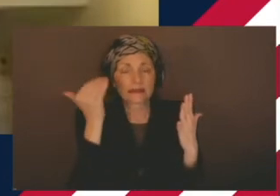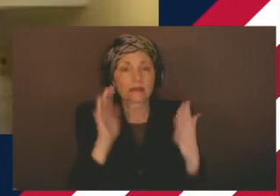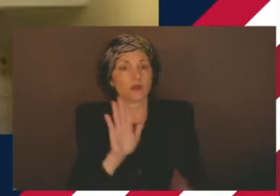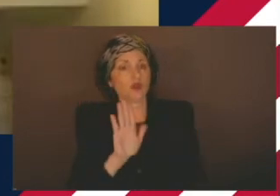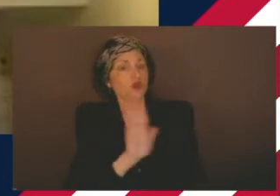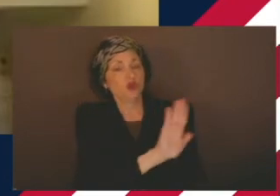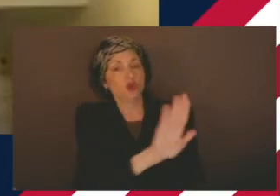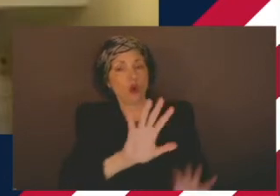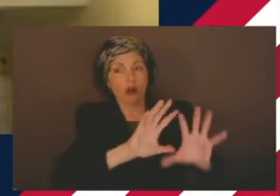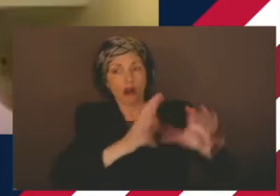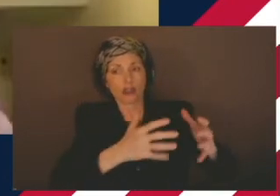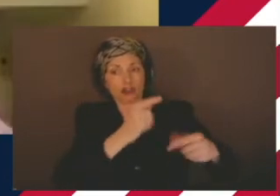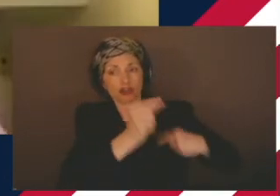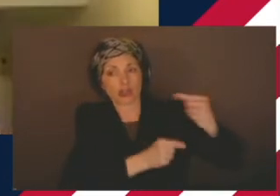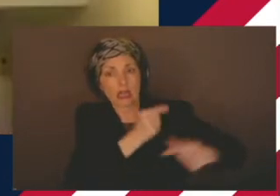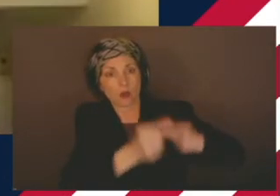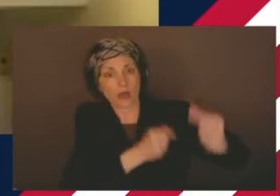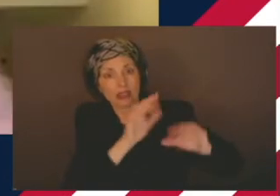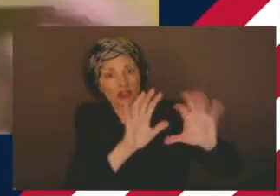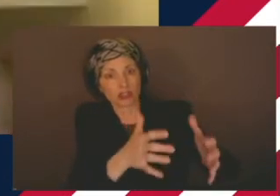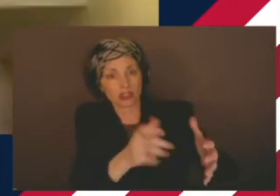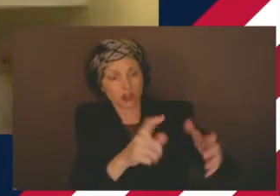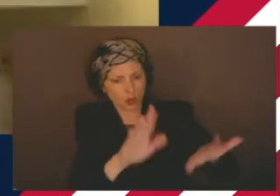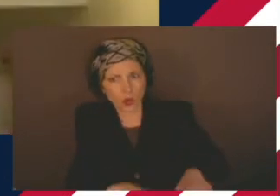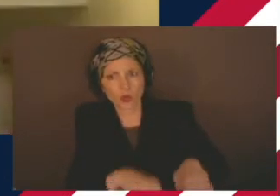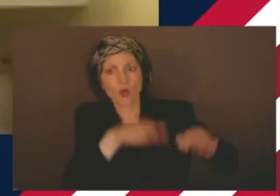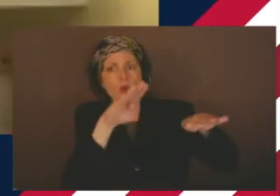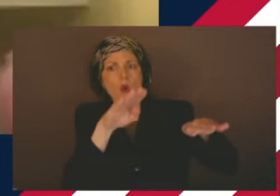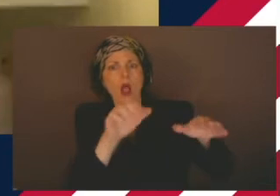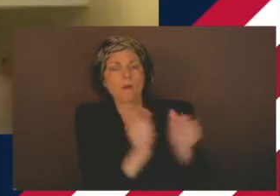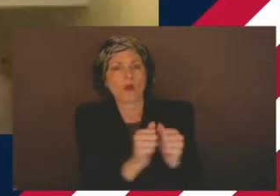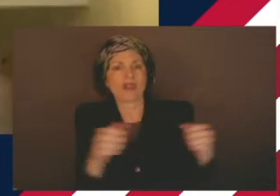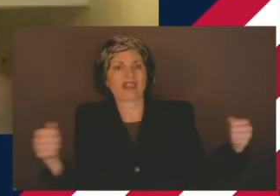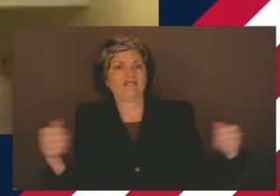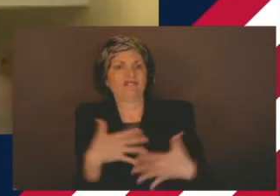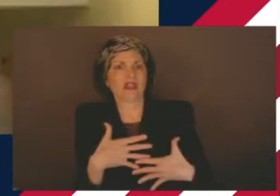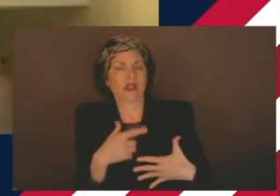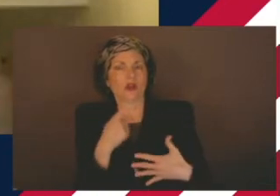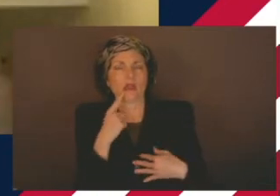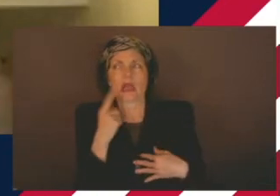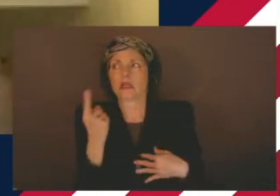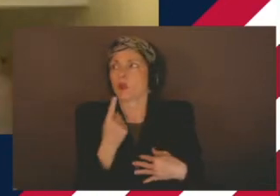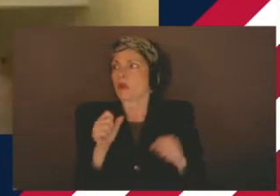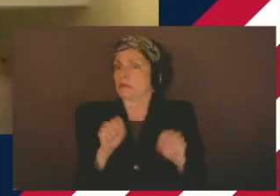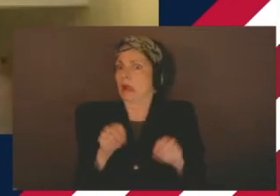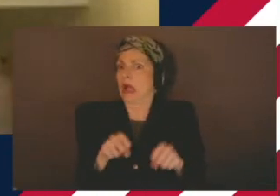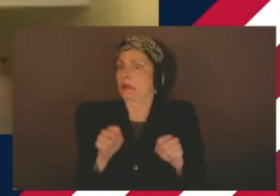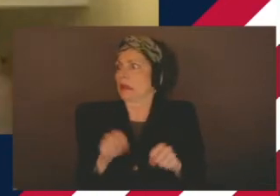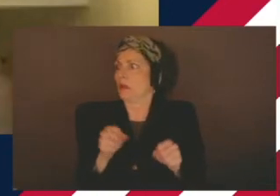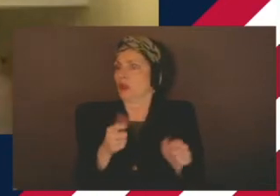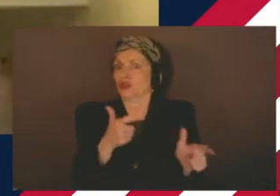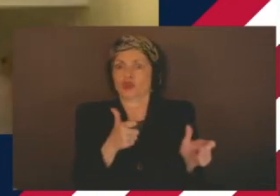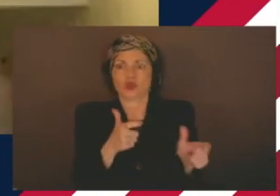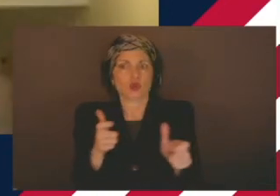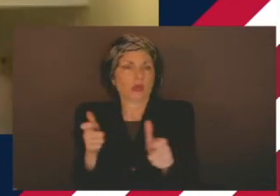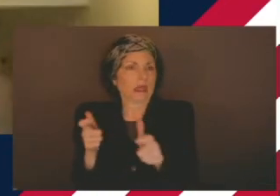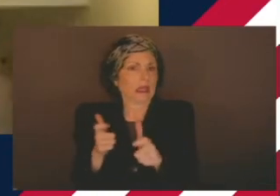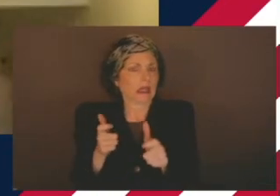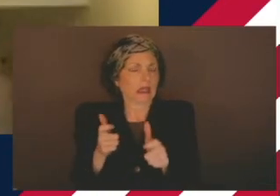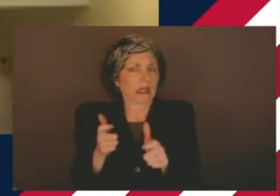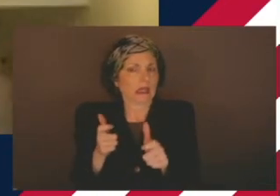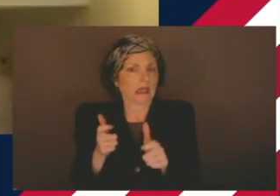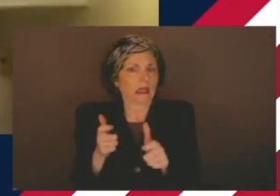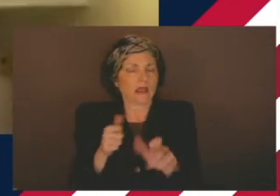to grow up with the fear of the possibility that not only it may happen, but when it will